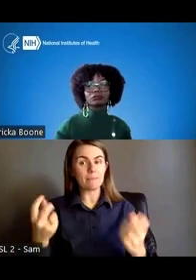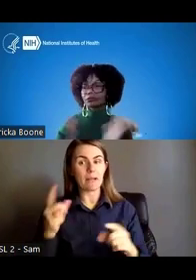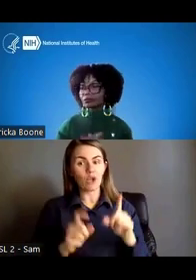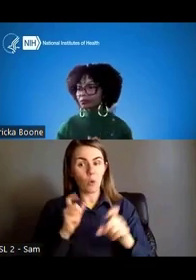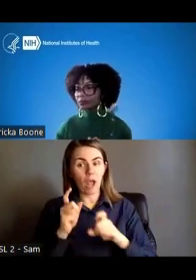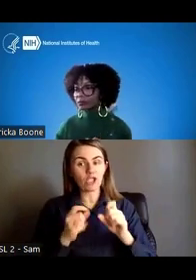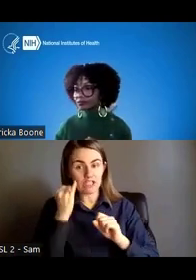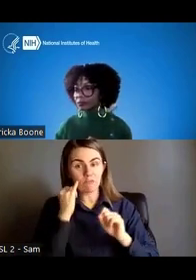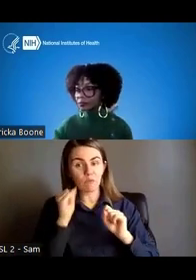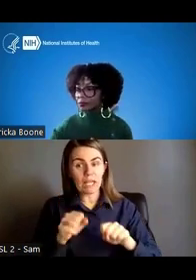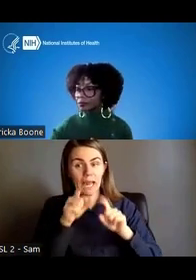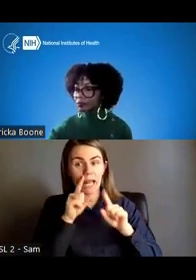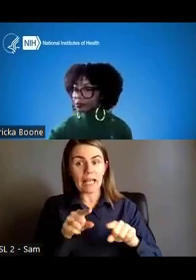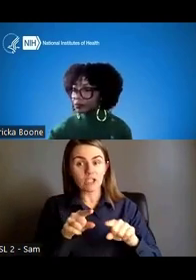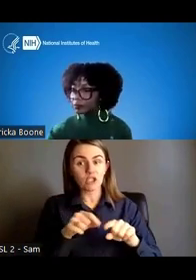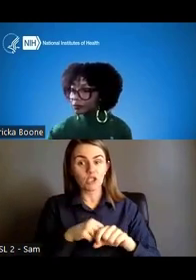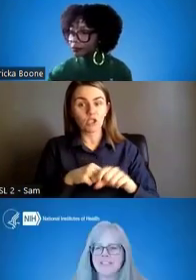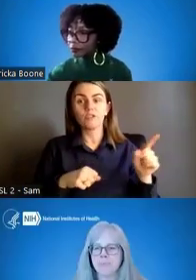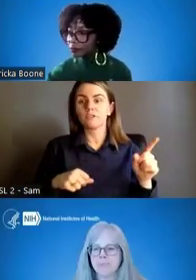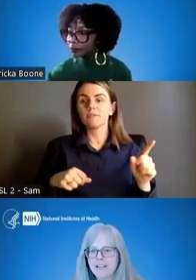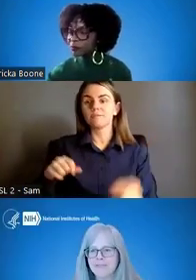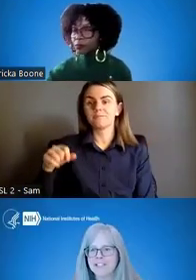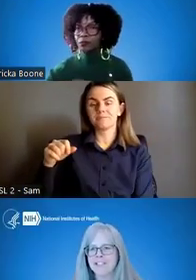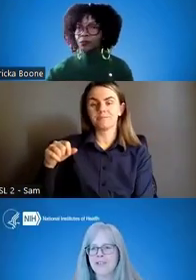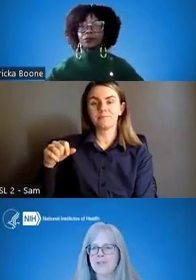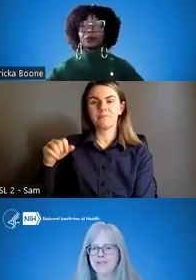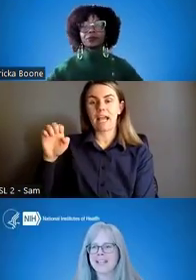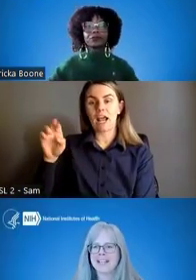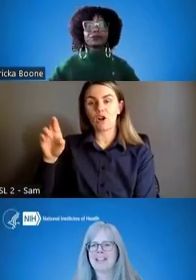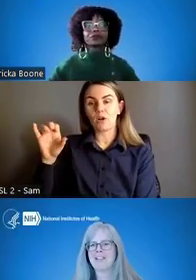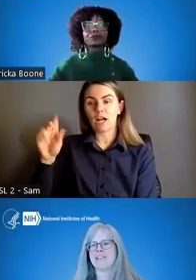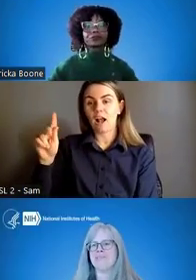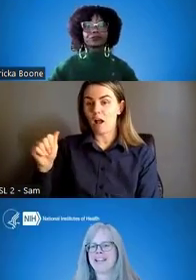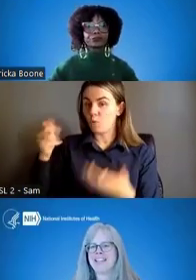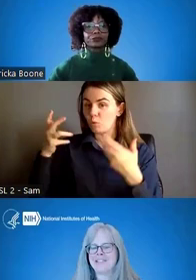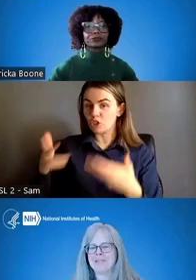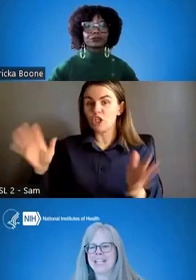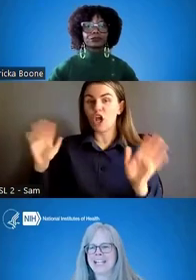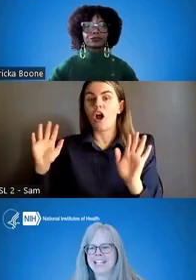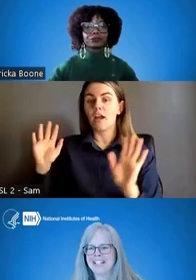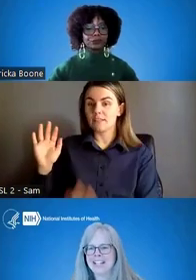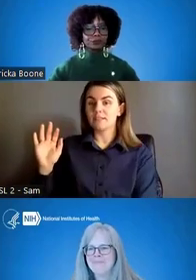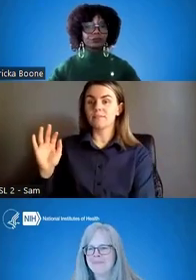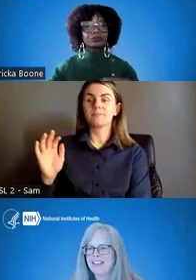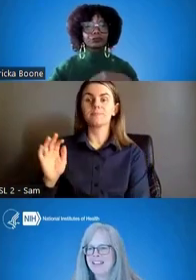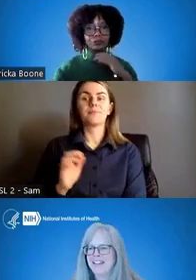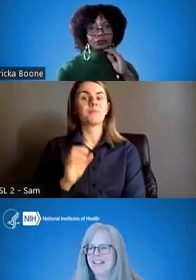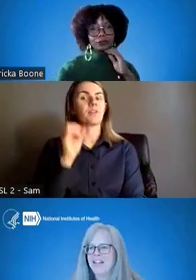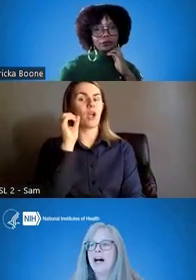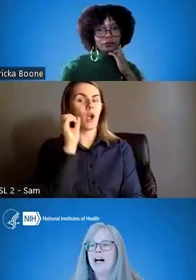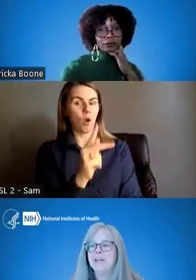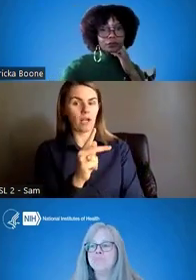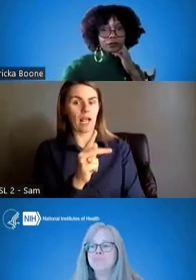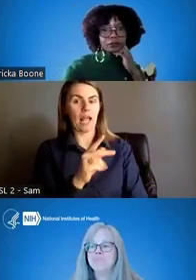Okay. So keep your answers brief so that we can get through as many of these as we can. Okay.